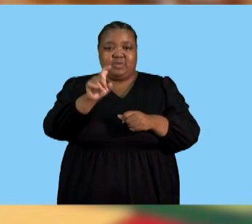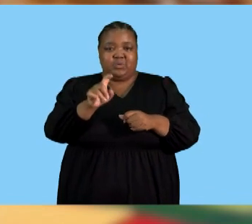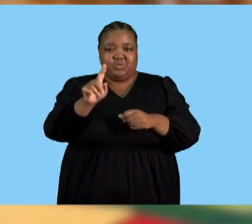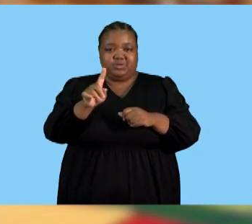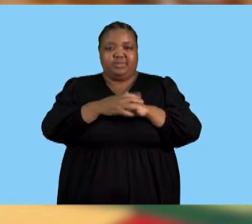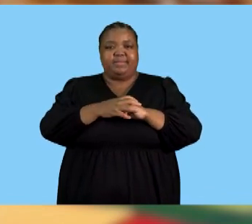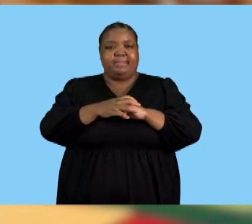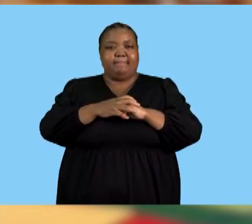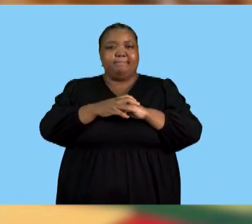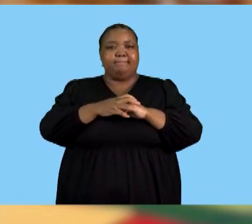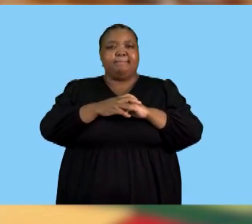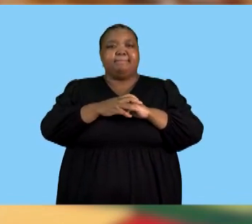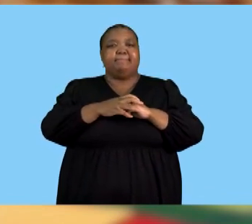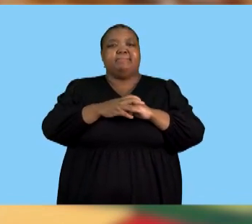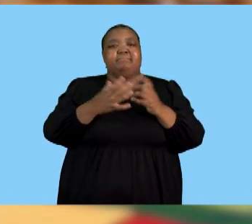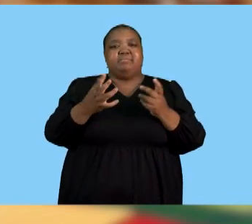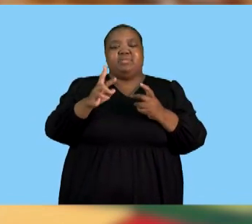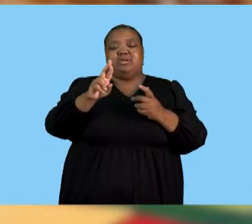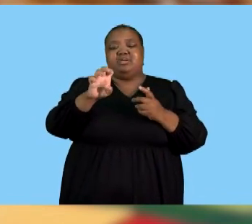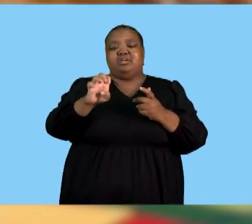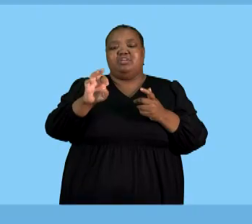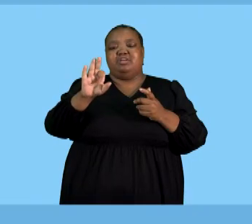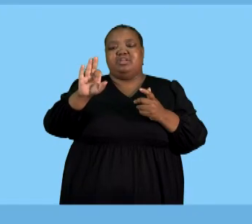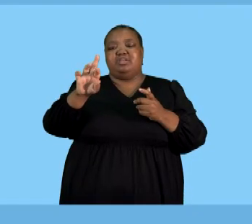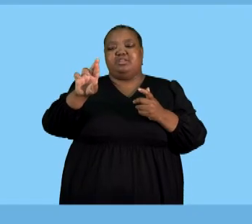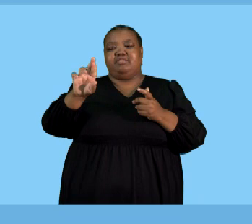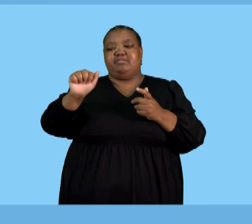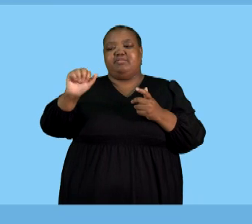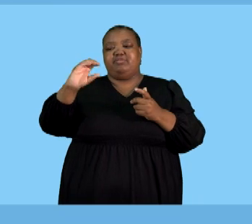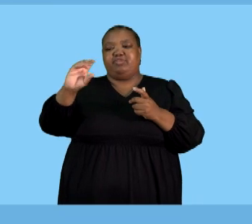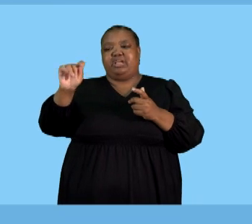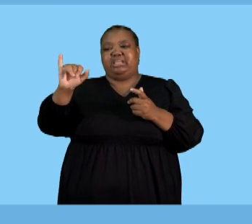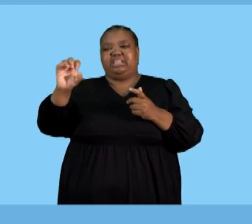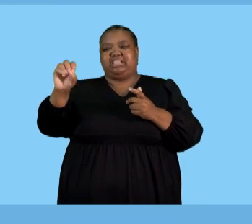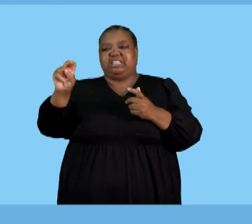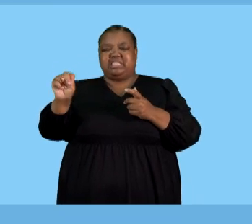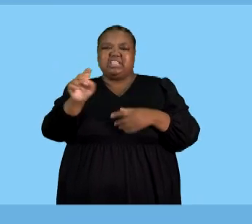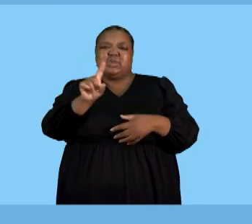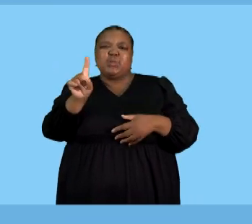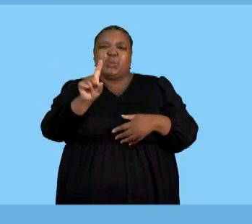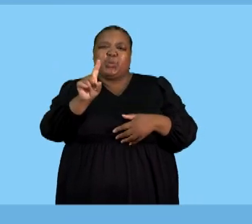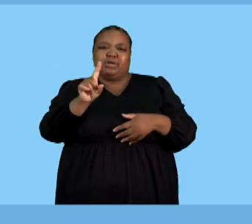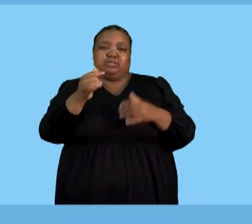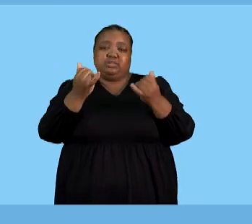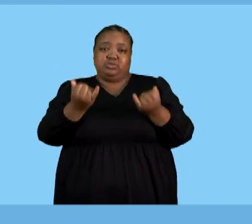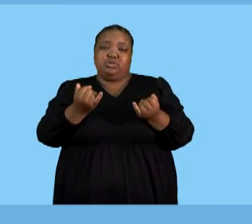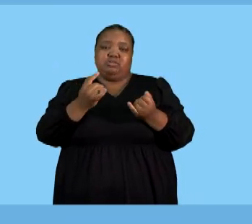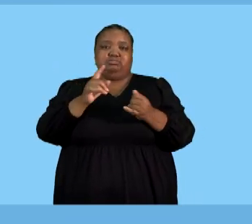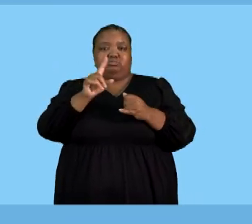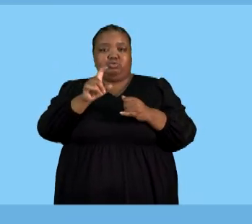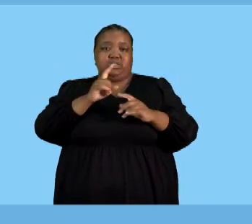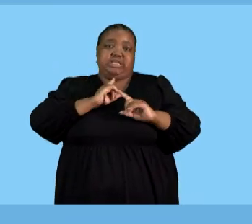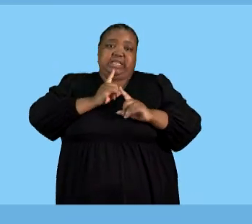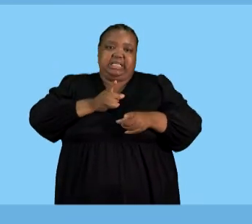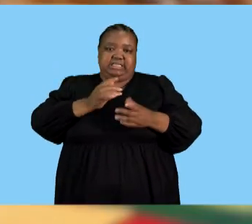just have one quick question for you, and that question is, what is refraction? So I want you to answer